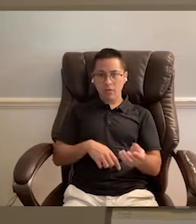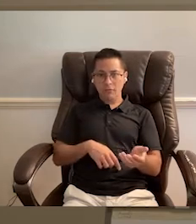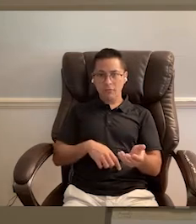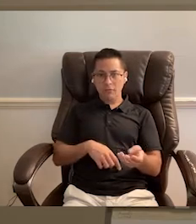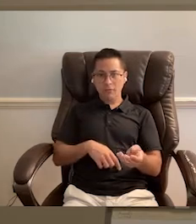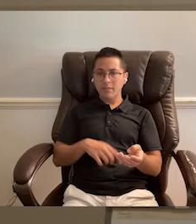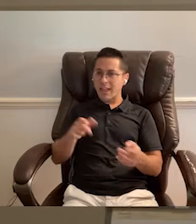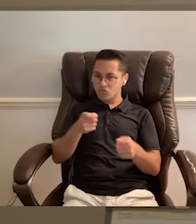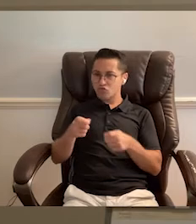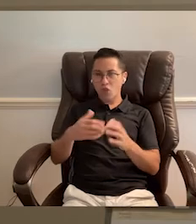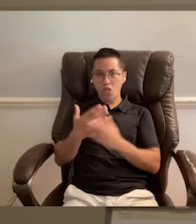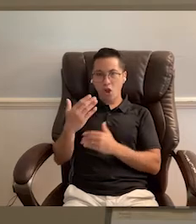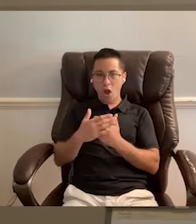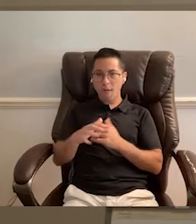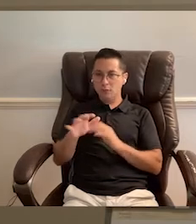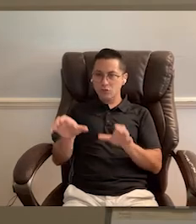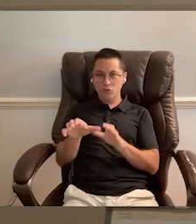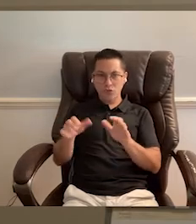And finally closing the cabinet